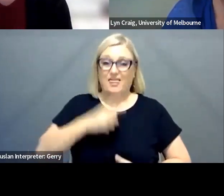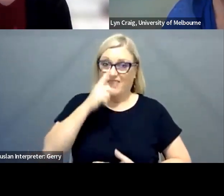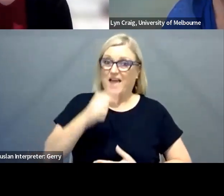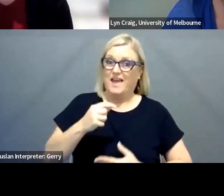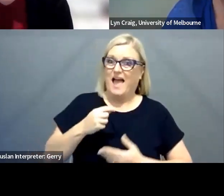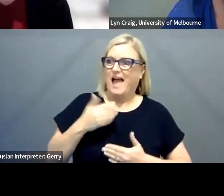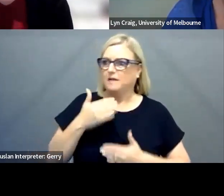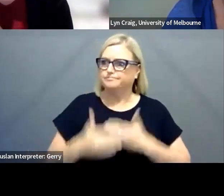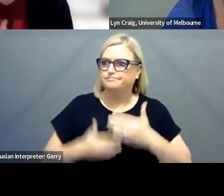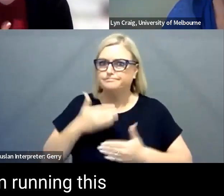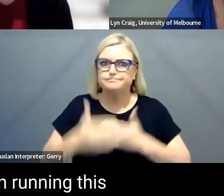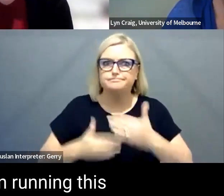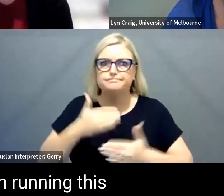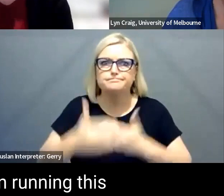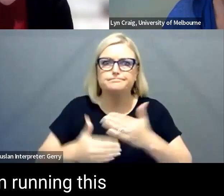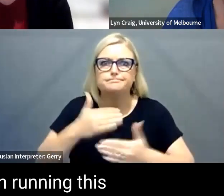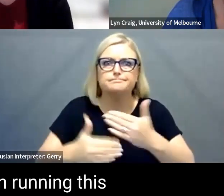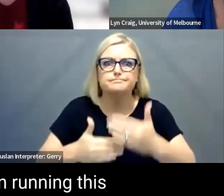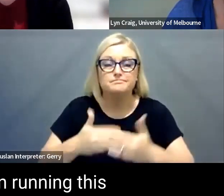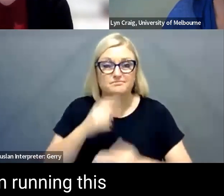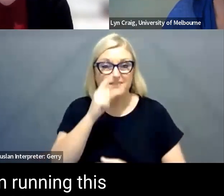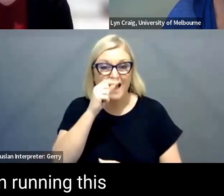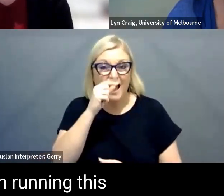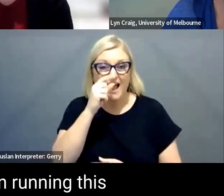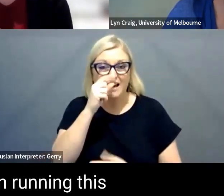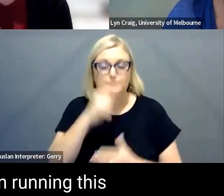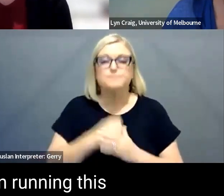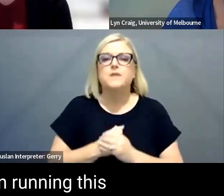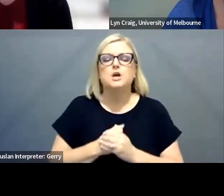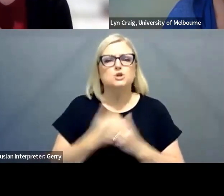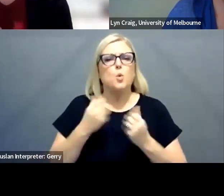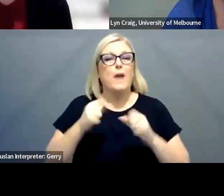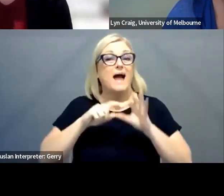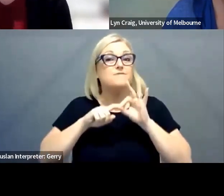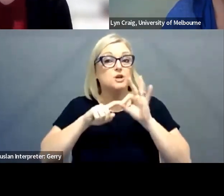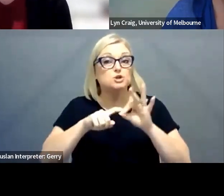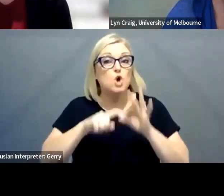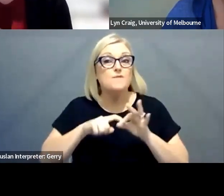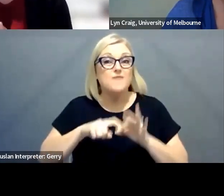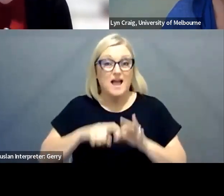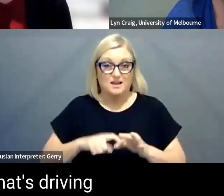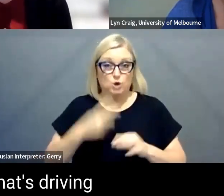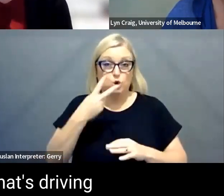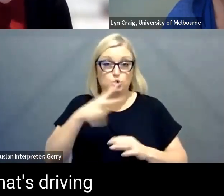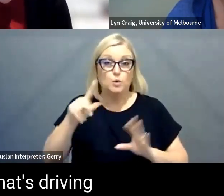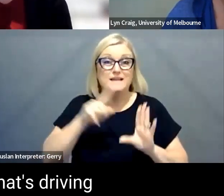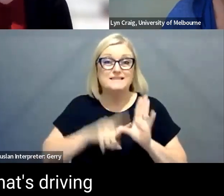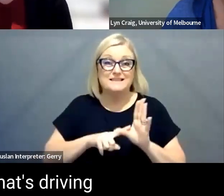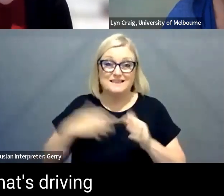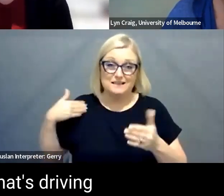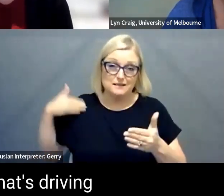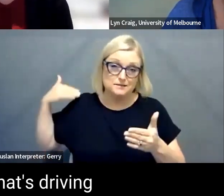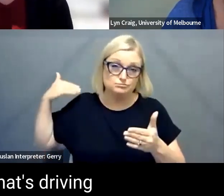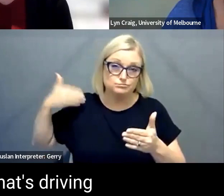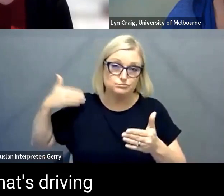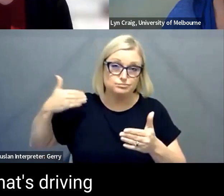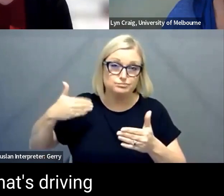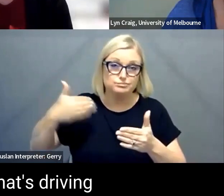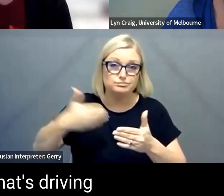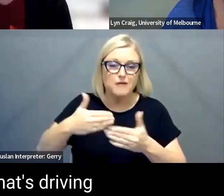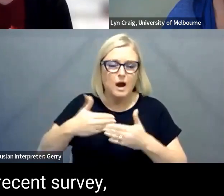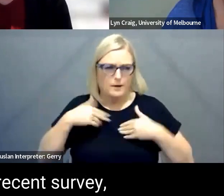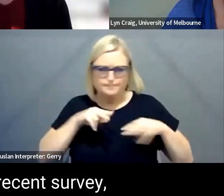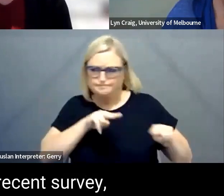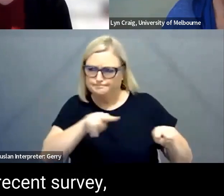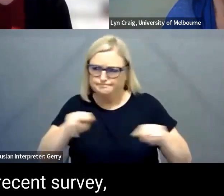future. And we've been running this survey for about 20 years now, and using the Kempson model explaining what's driving financial